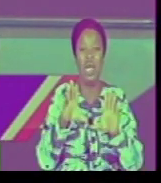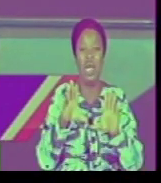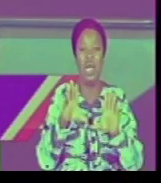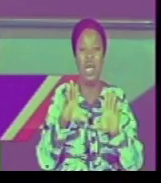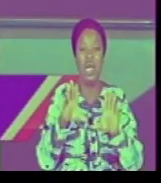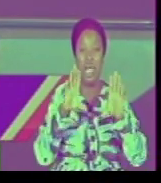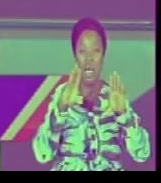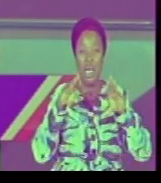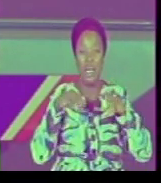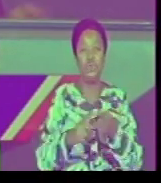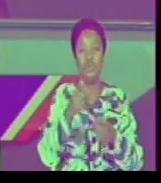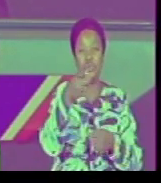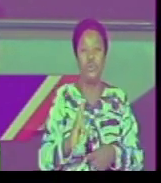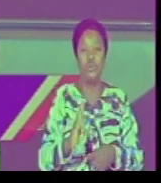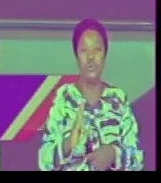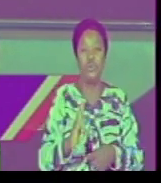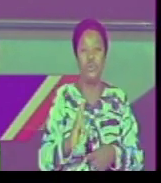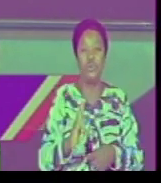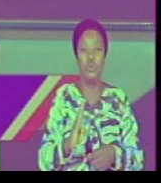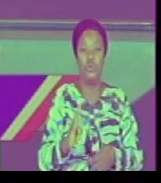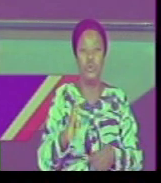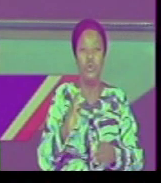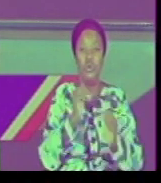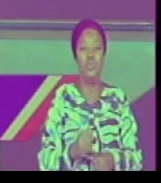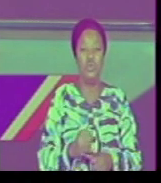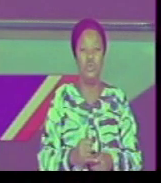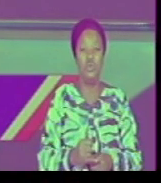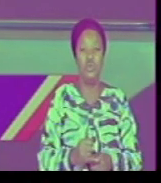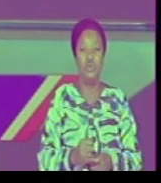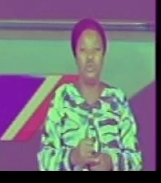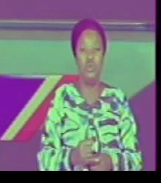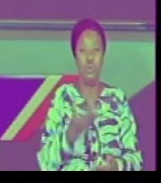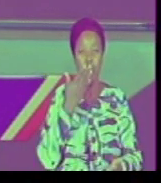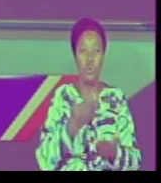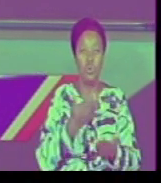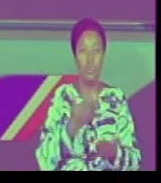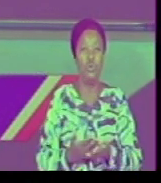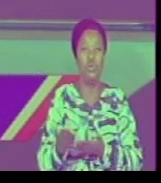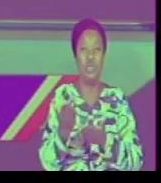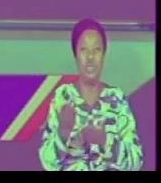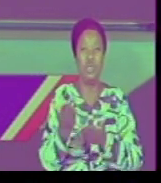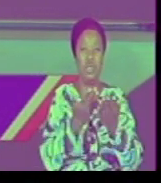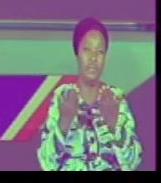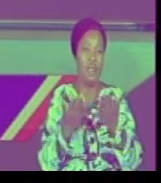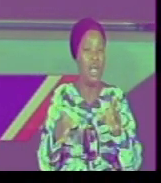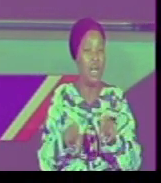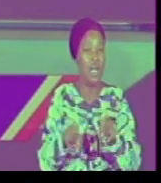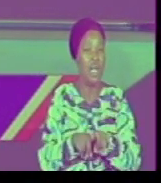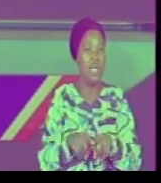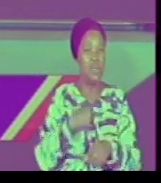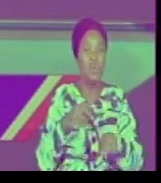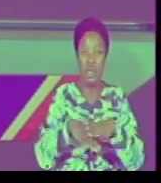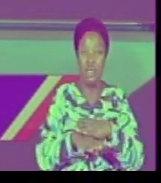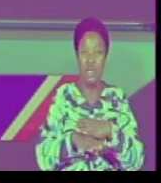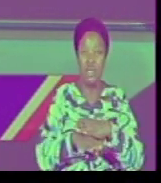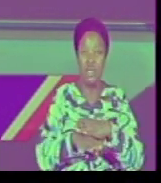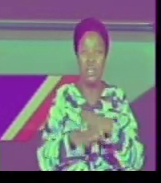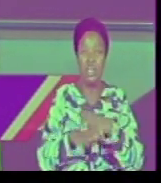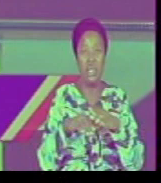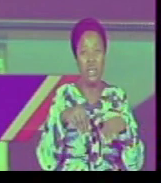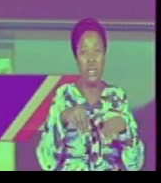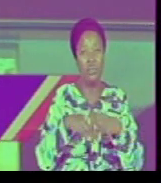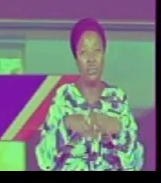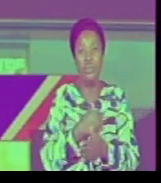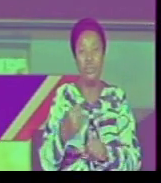God, which is your reasonable service. As we enter the new year, he wants to remind